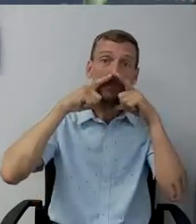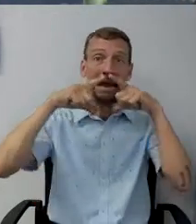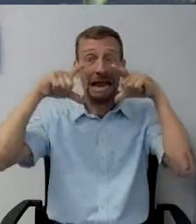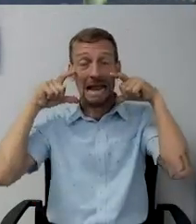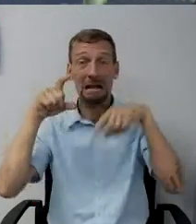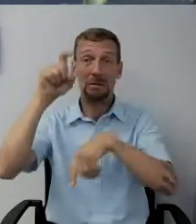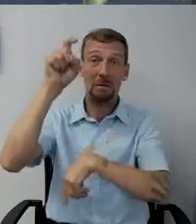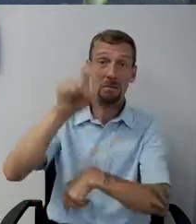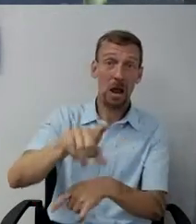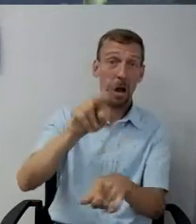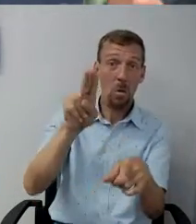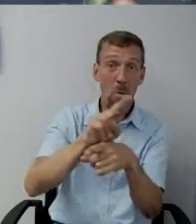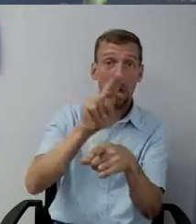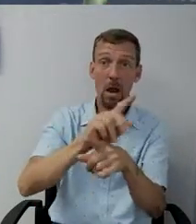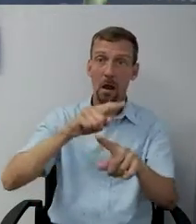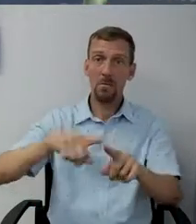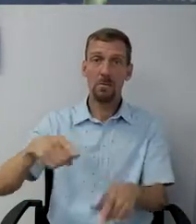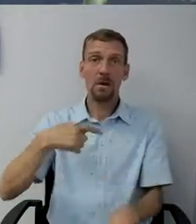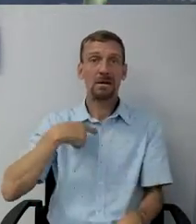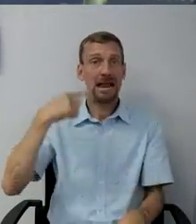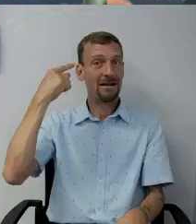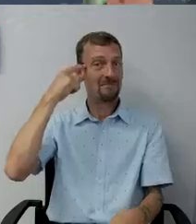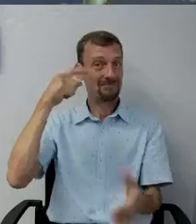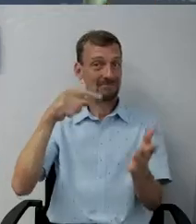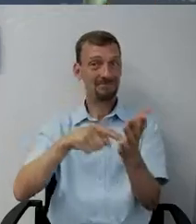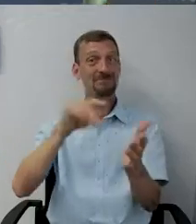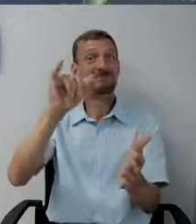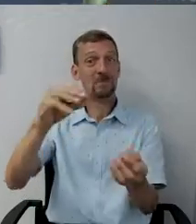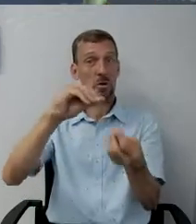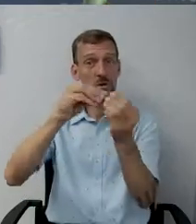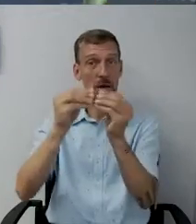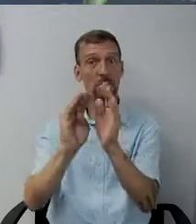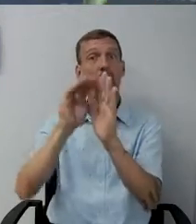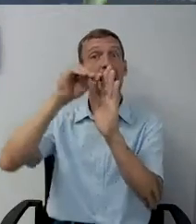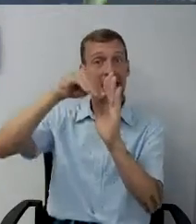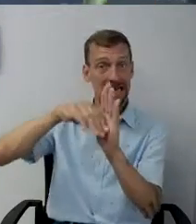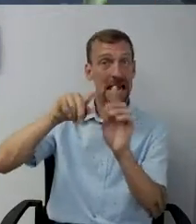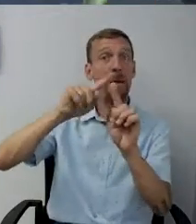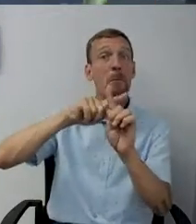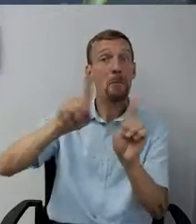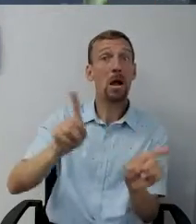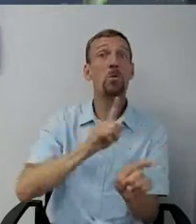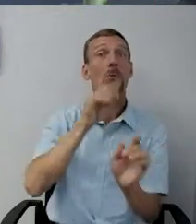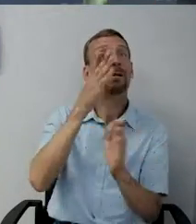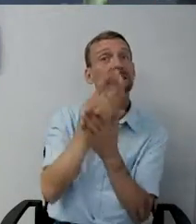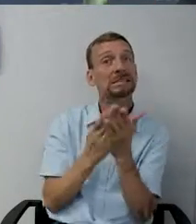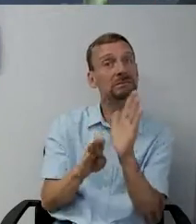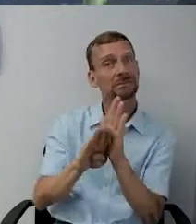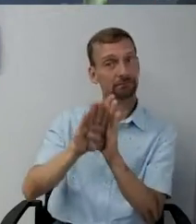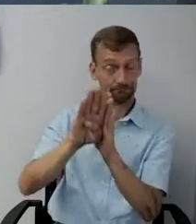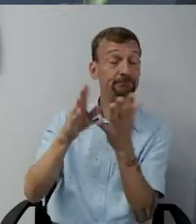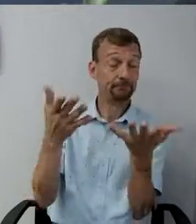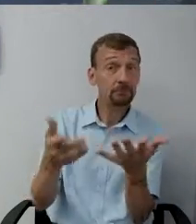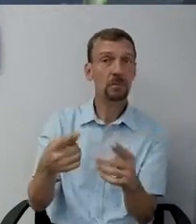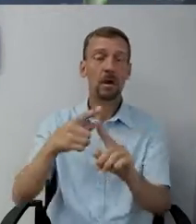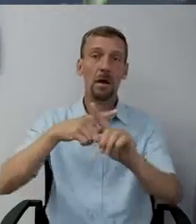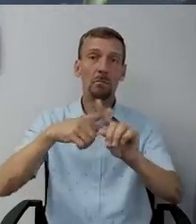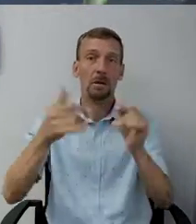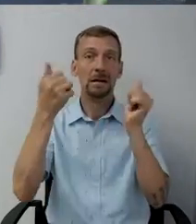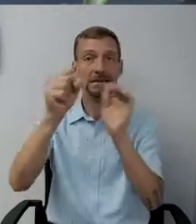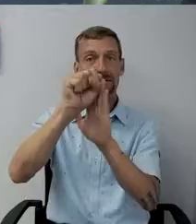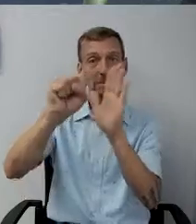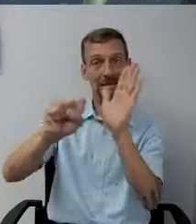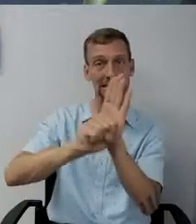has continued to come down, although recently we've seen it kind of spike back up. But at the state level, it's actually running slightly